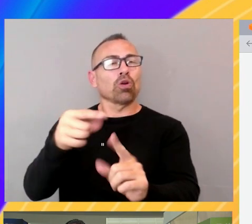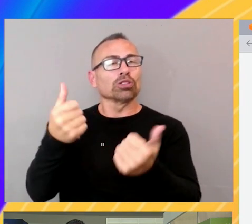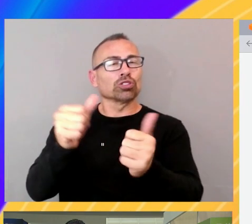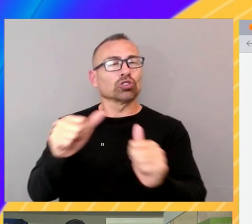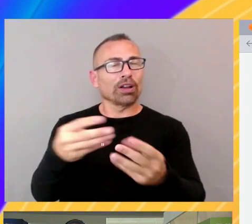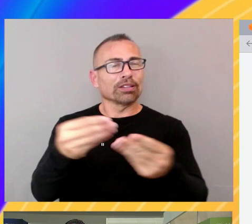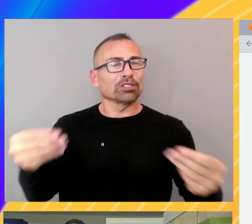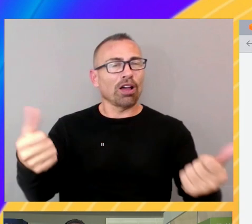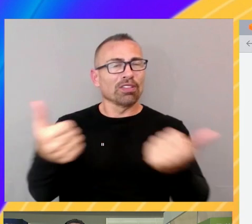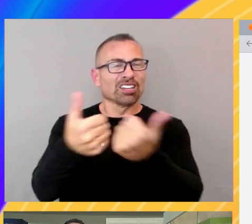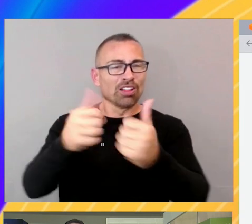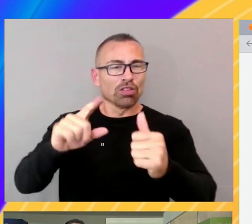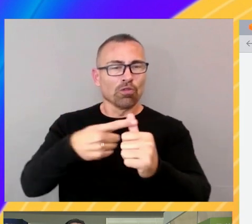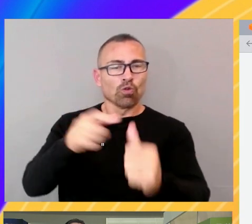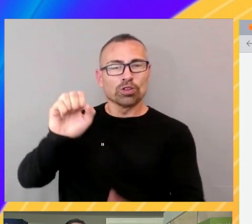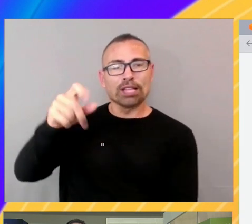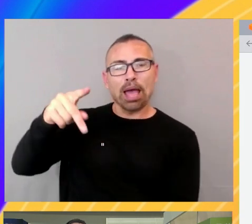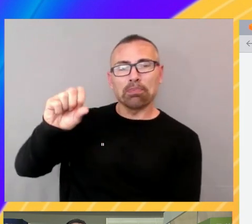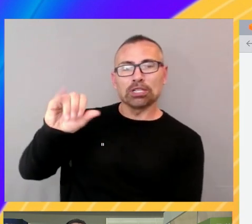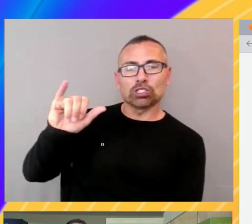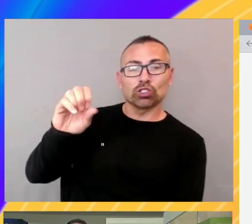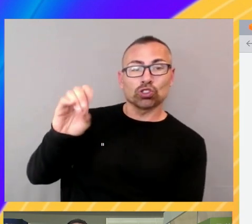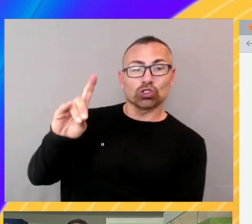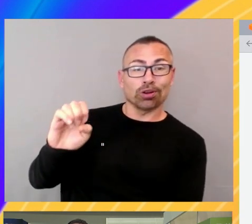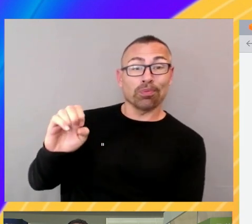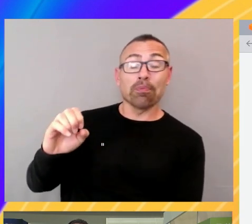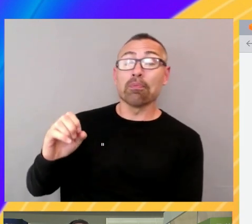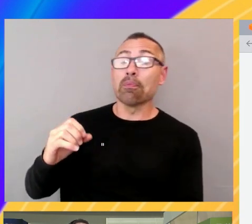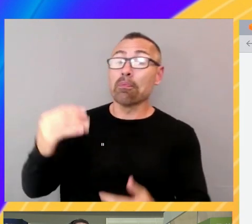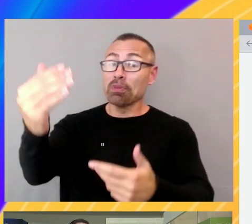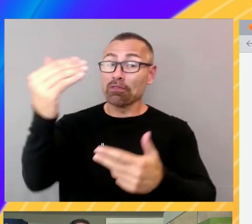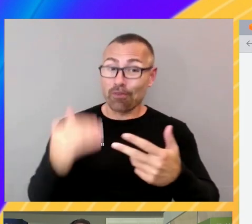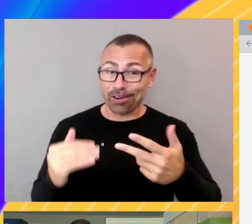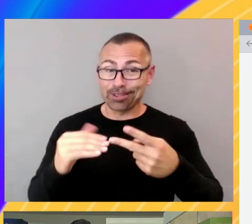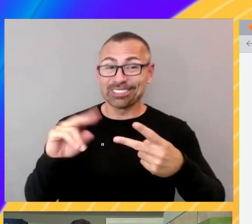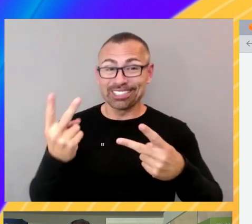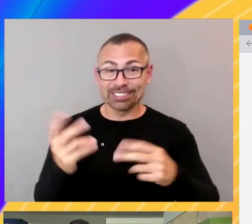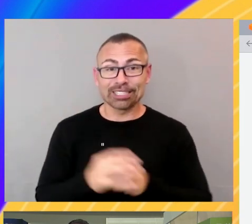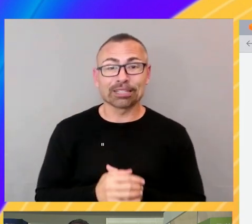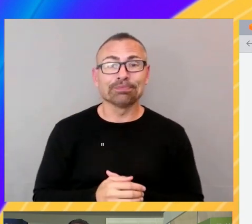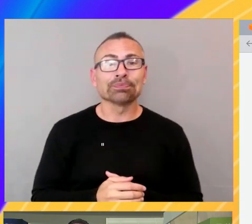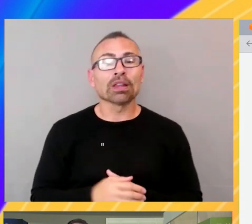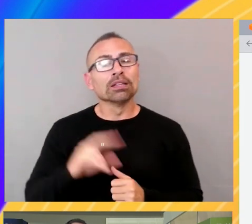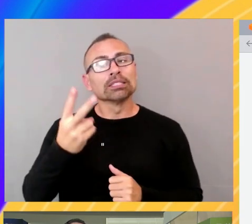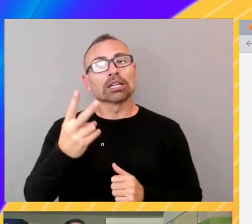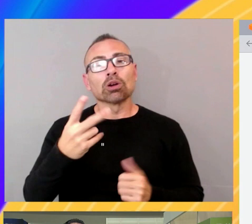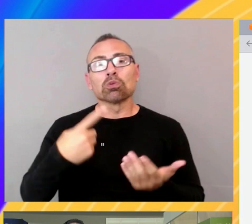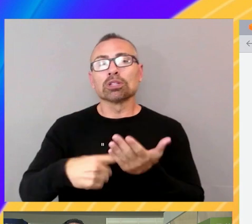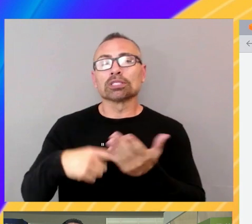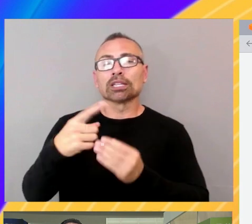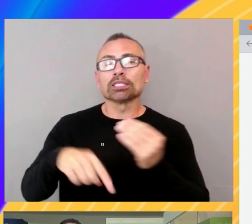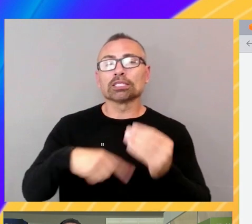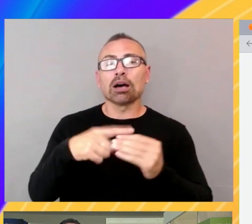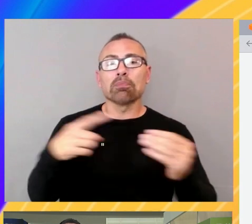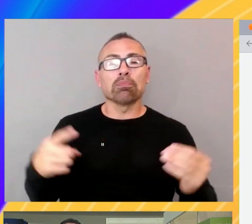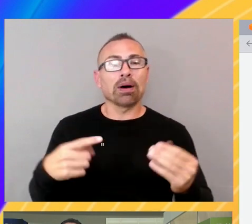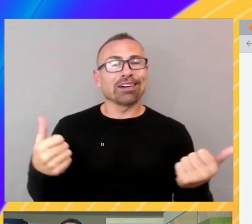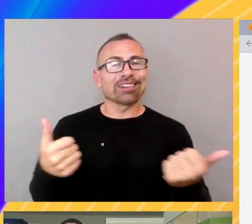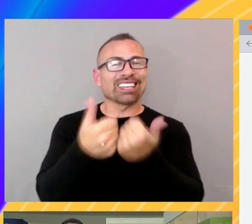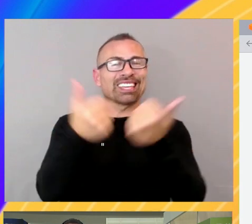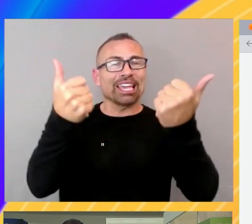second episode. So on the second episode, we talked about Amazon or AWS Game Lift. And Game Lift is the ability for you to